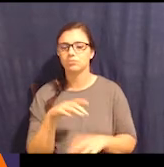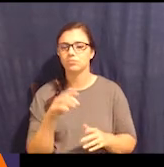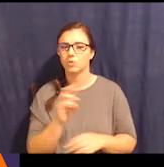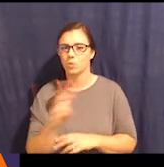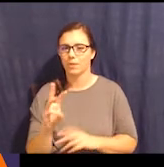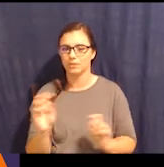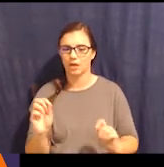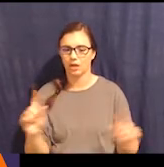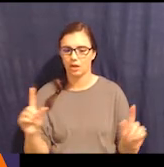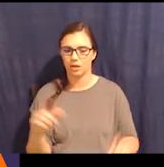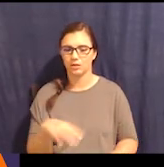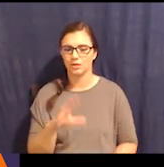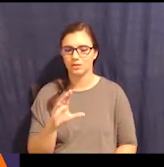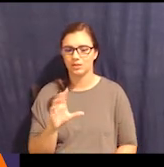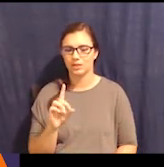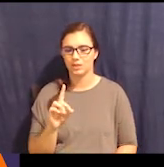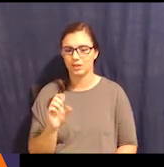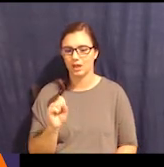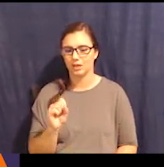cdsdirectory.org. That's